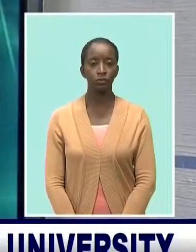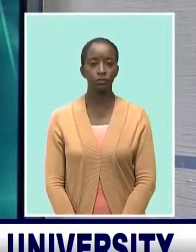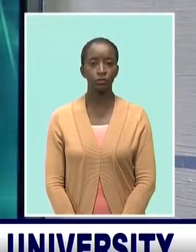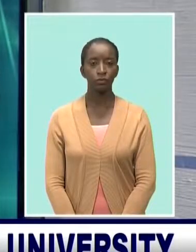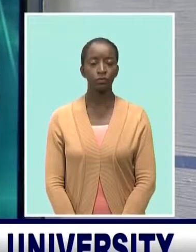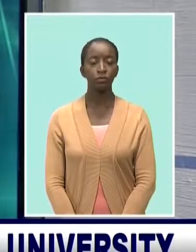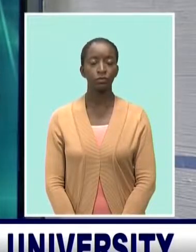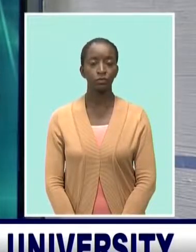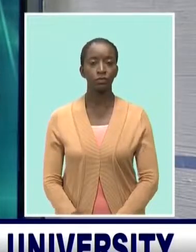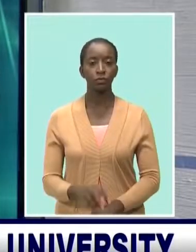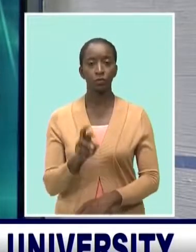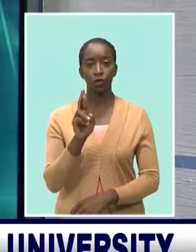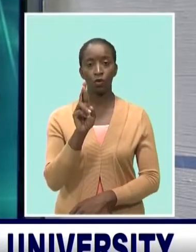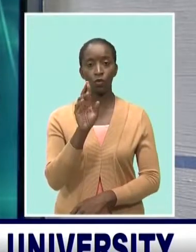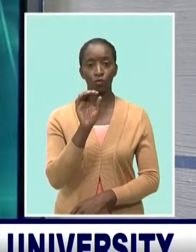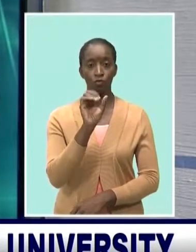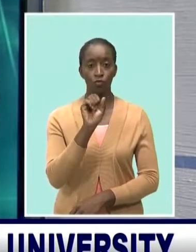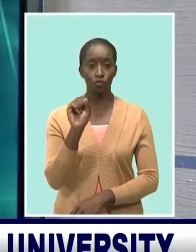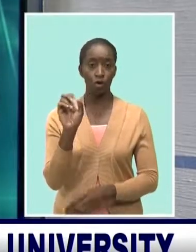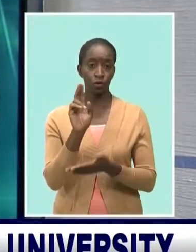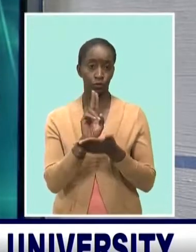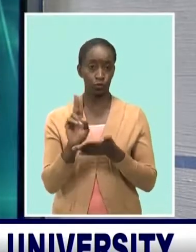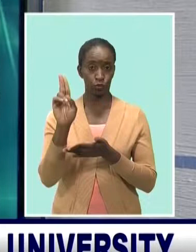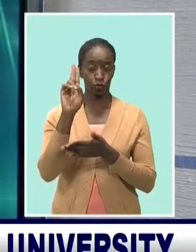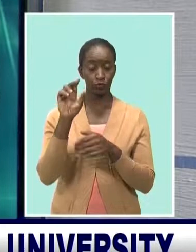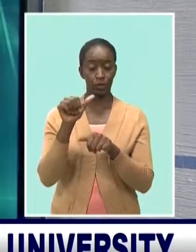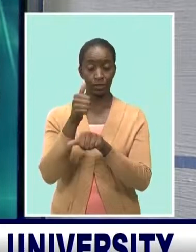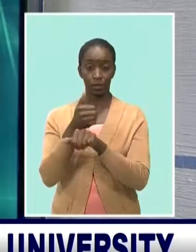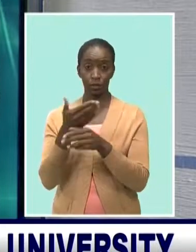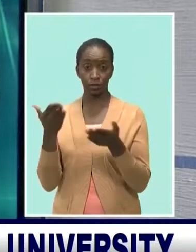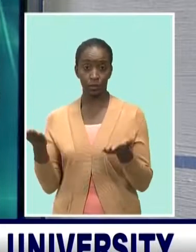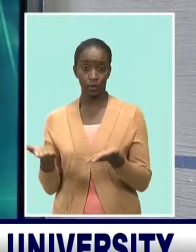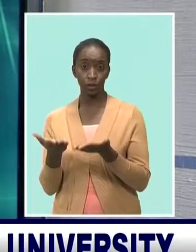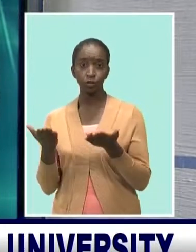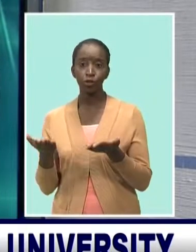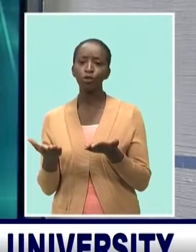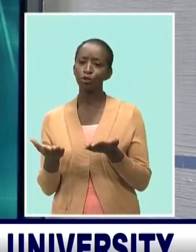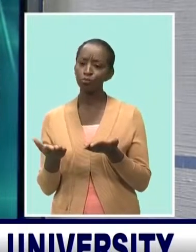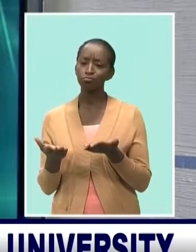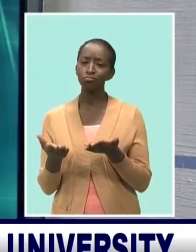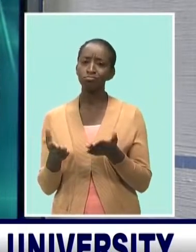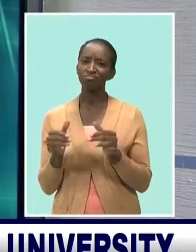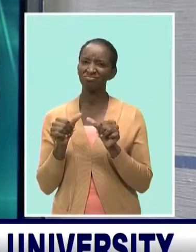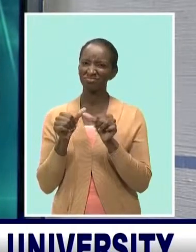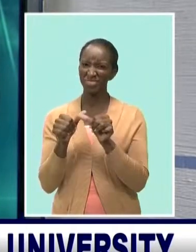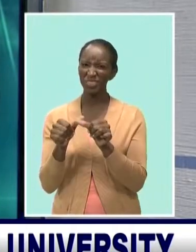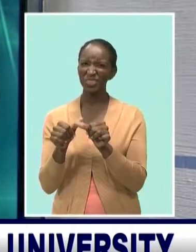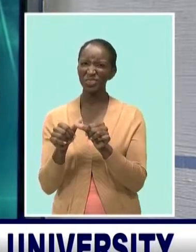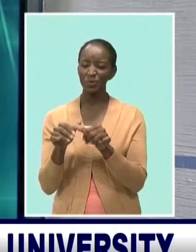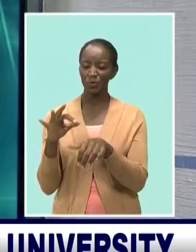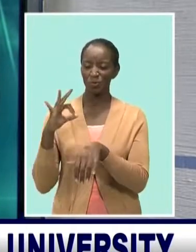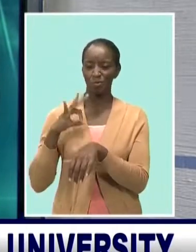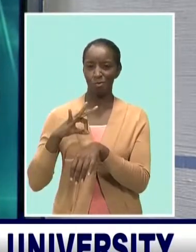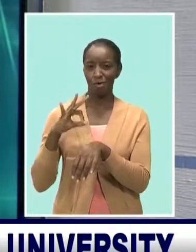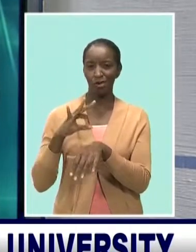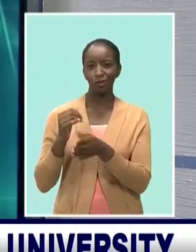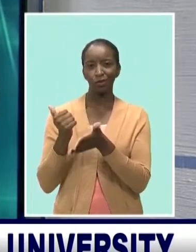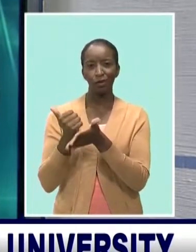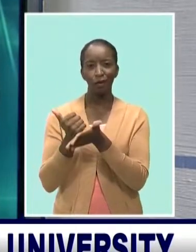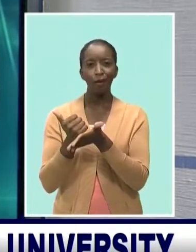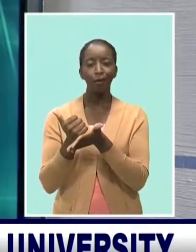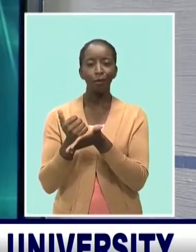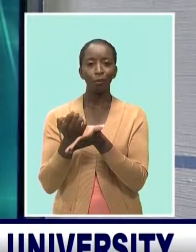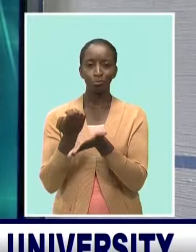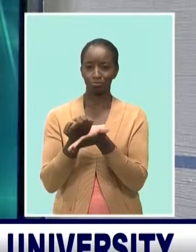The establishment of Ross University in Barbados continues to have positive spinoffs for the local economy. And one of the island's